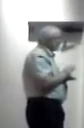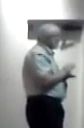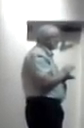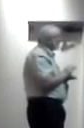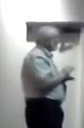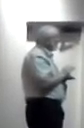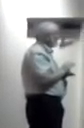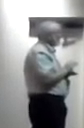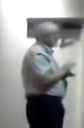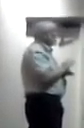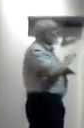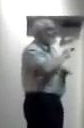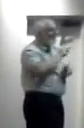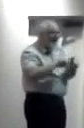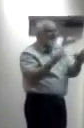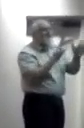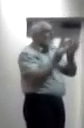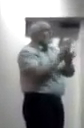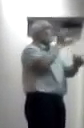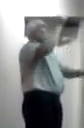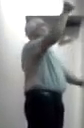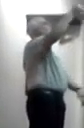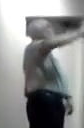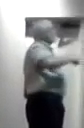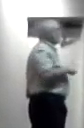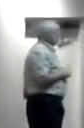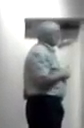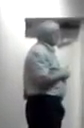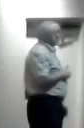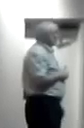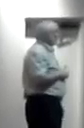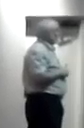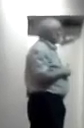church, but Jesus himself.